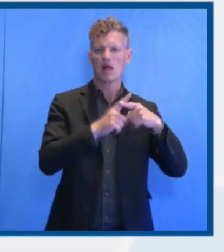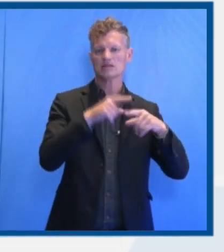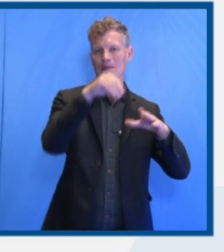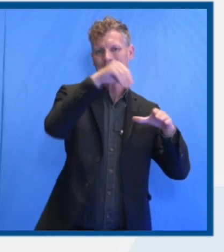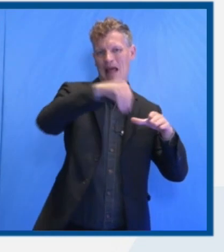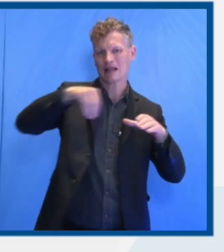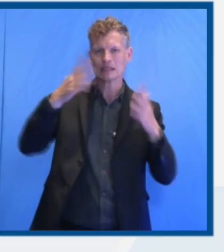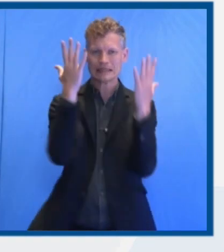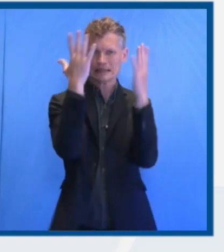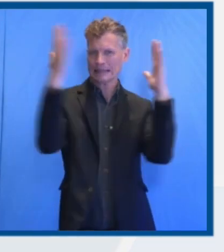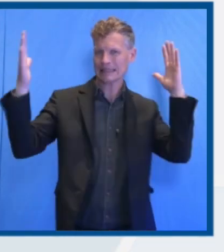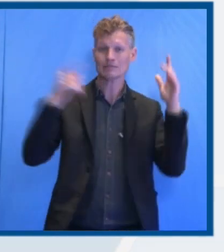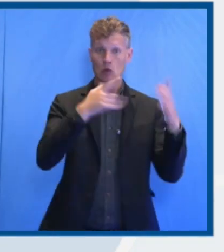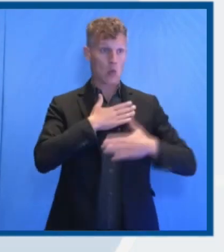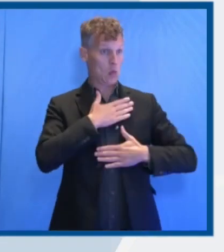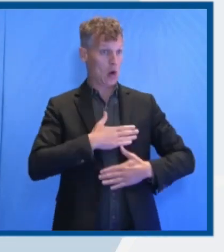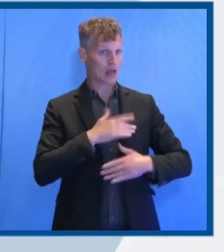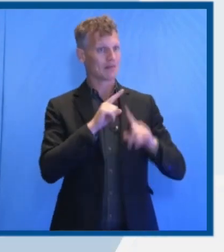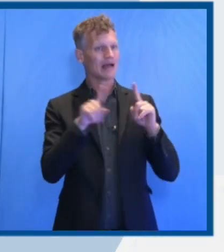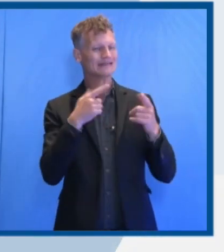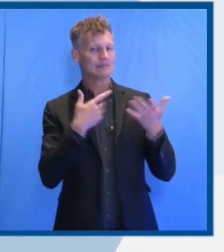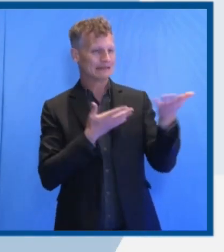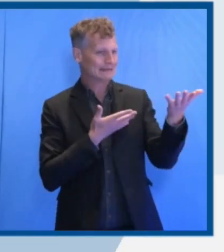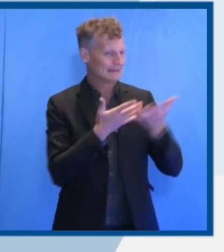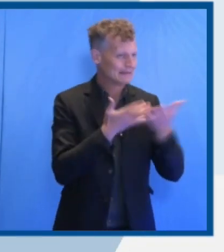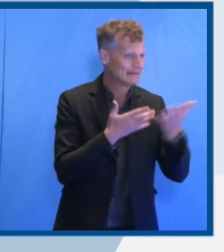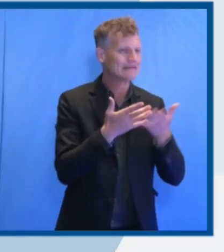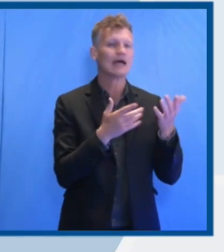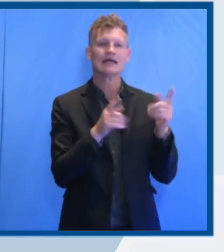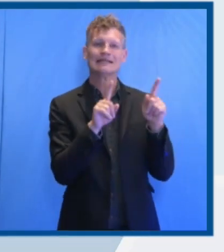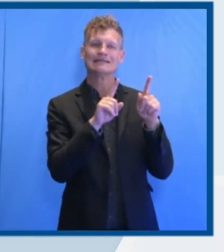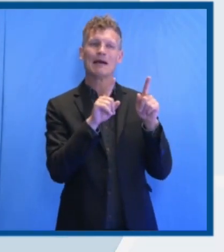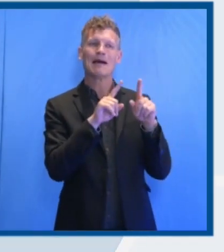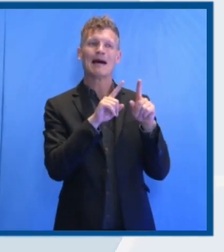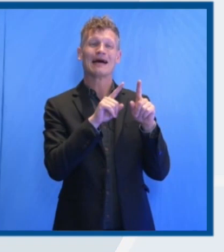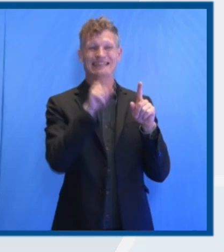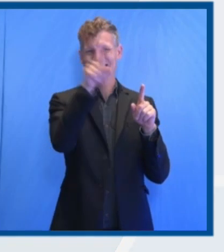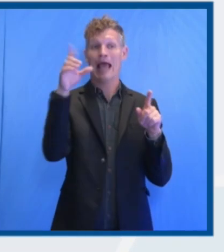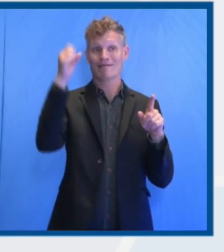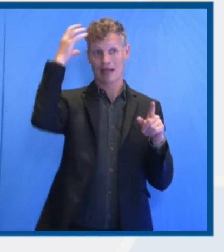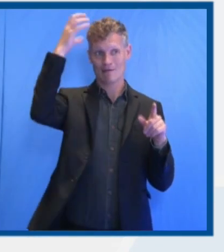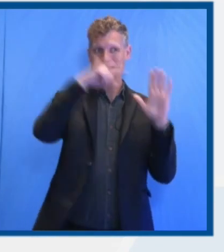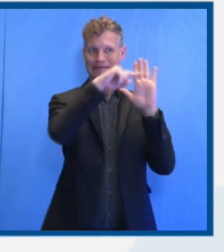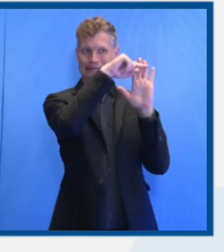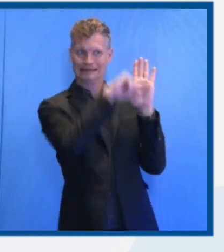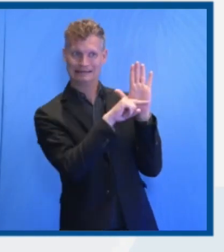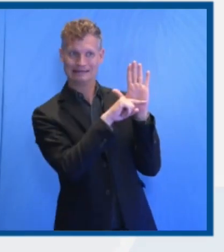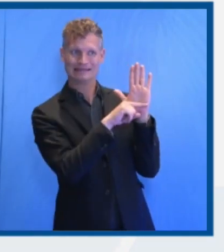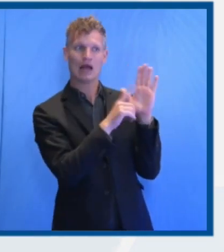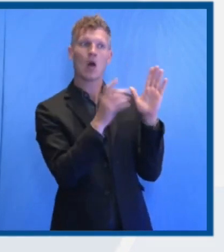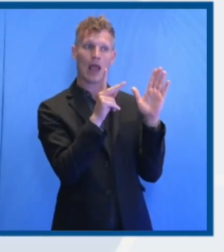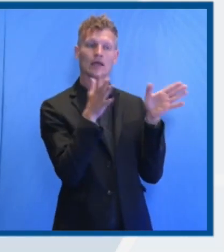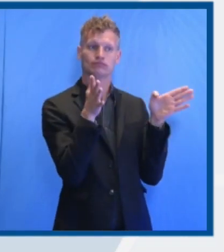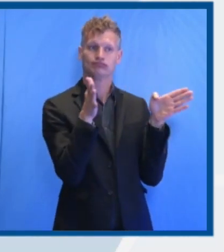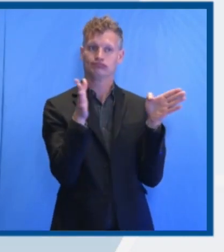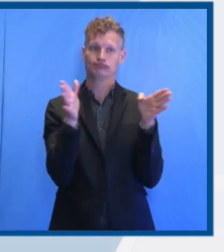kind of regulatory aspects that are obliging them in a way to start embracing these things. But I think they